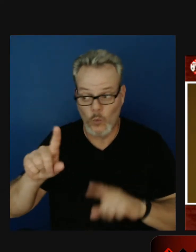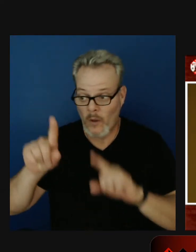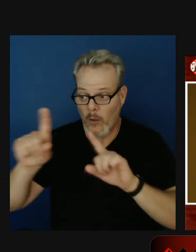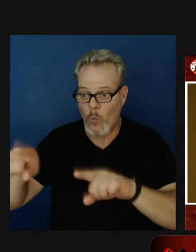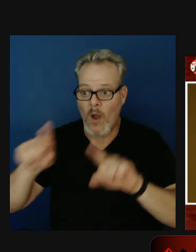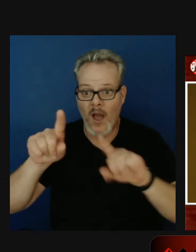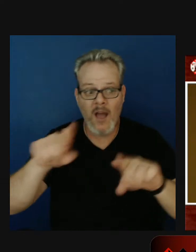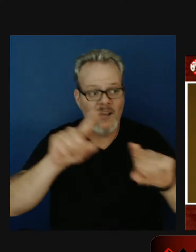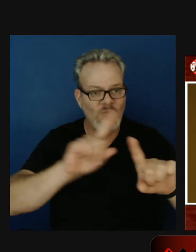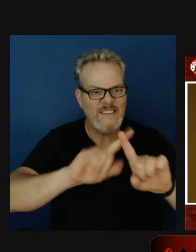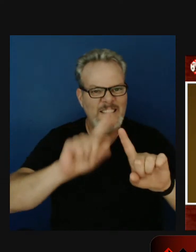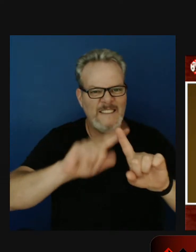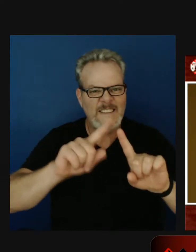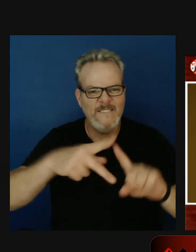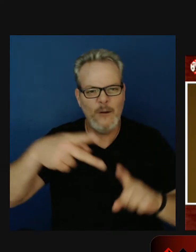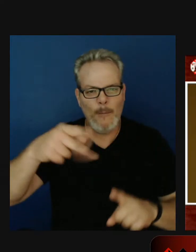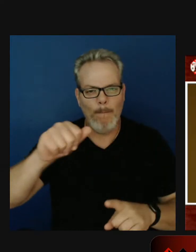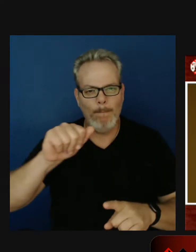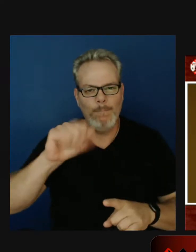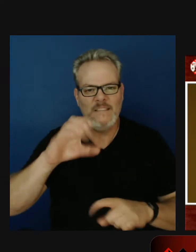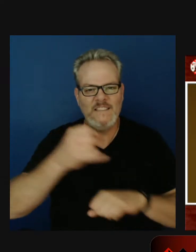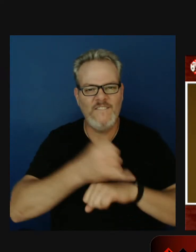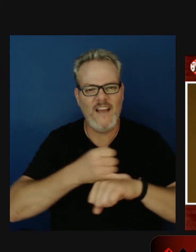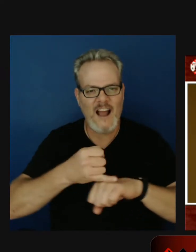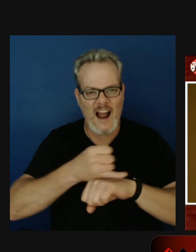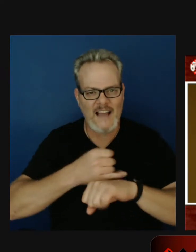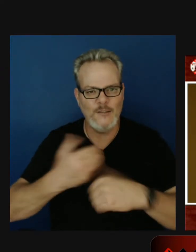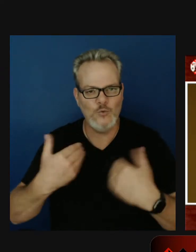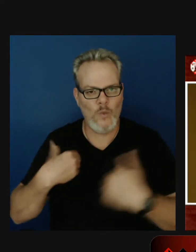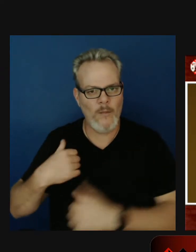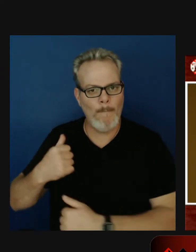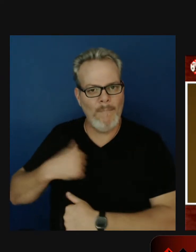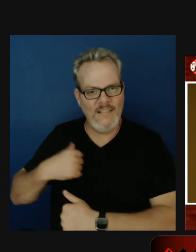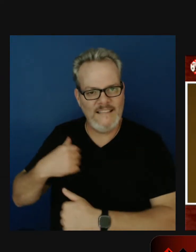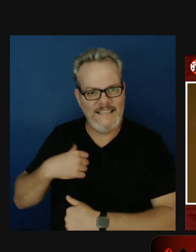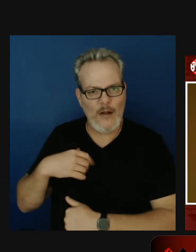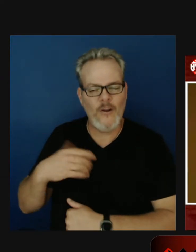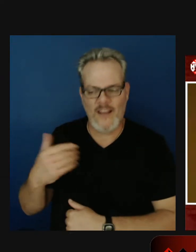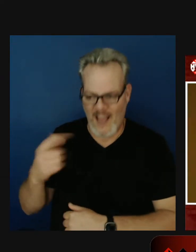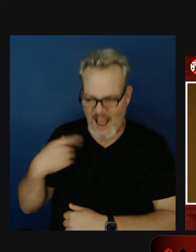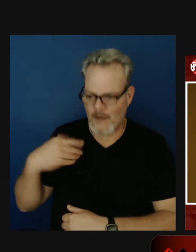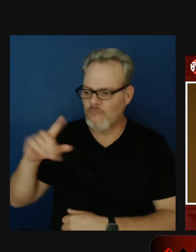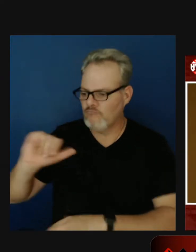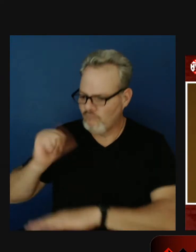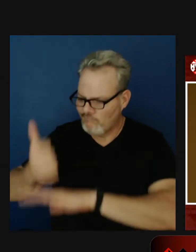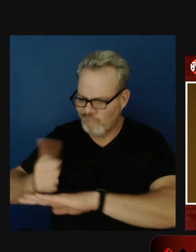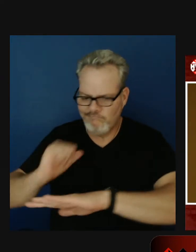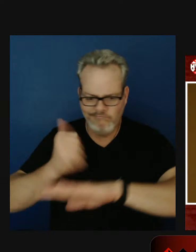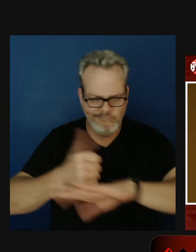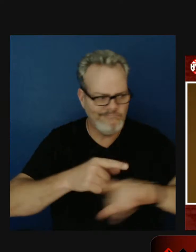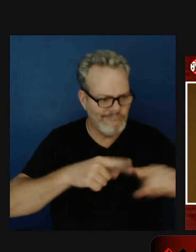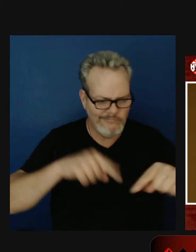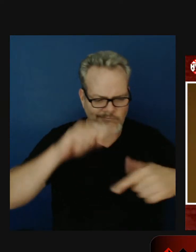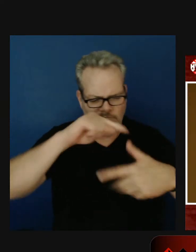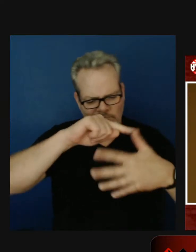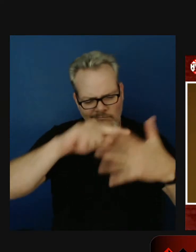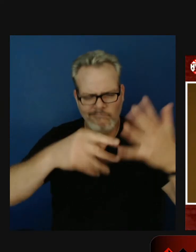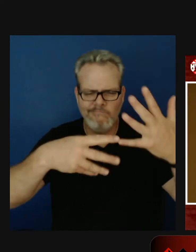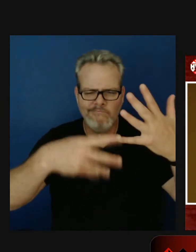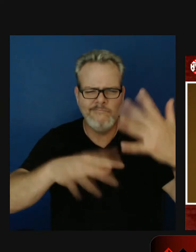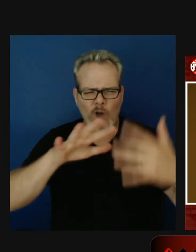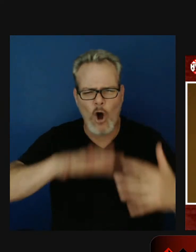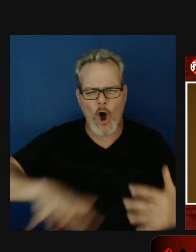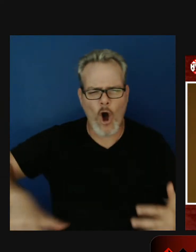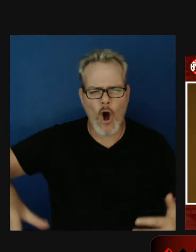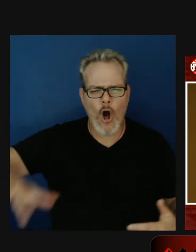had bases, were building airfields, and ended up doing groundwater studies in Samoa, Fiji, all over the